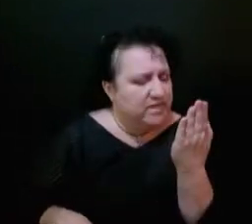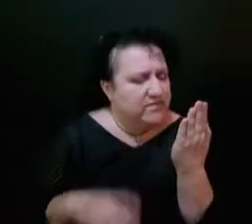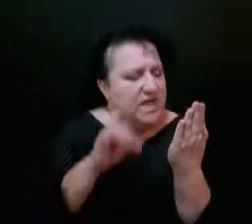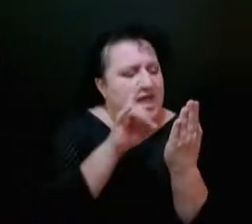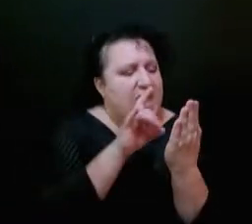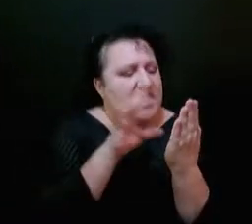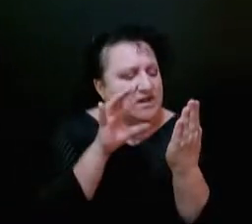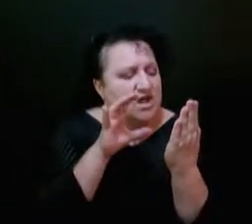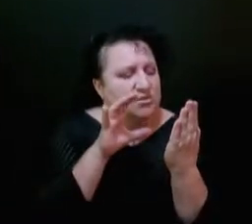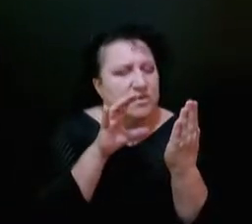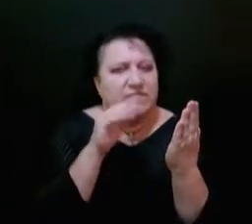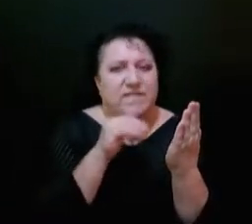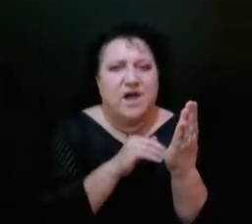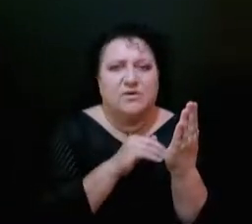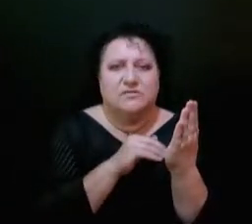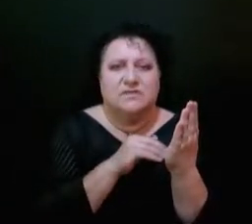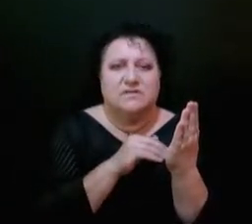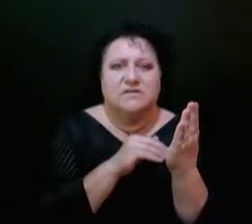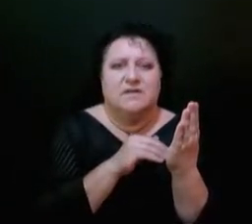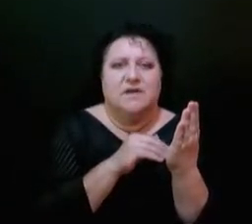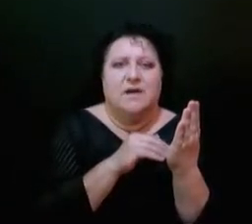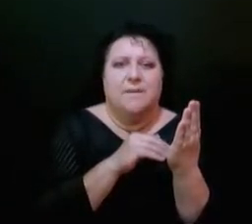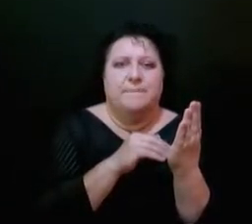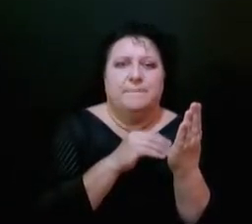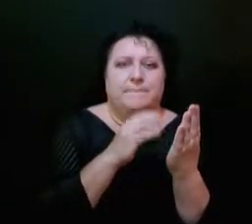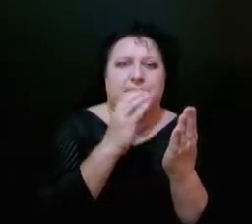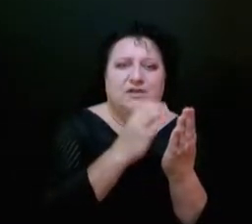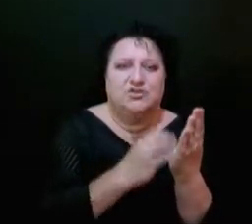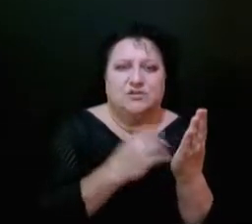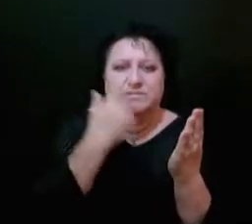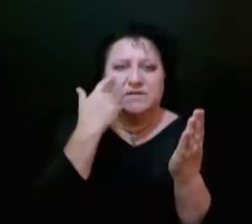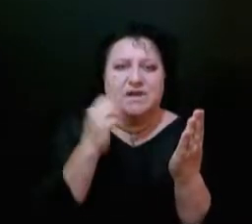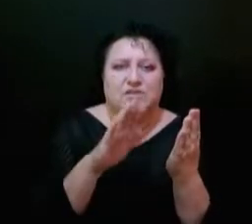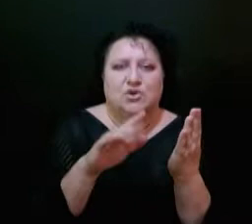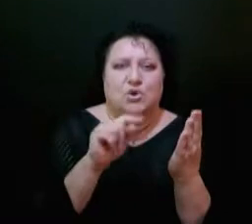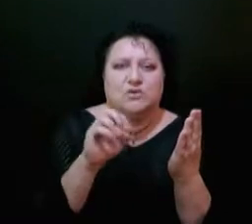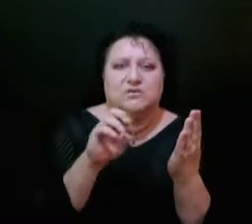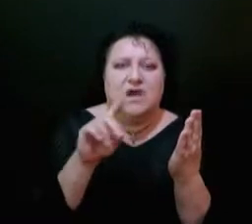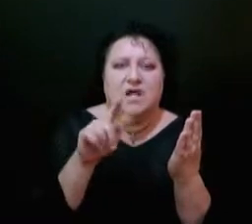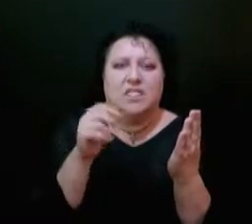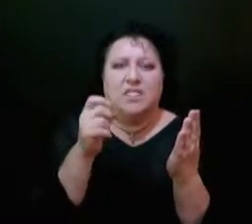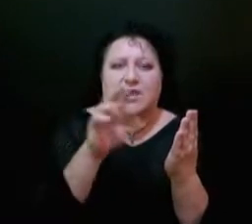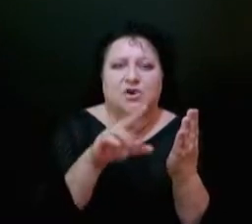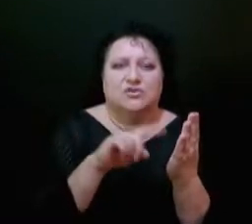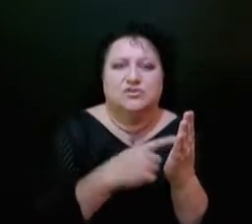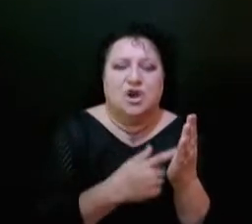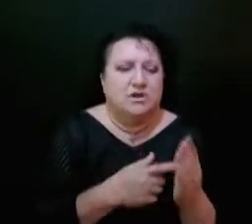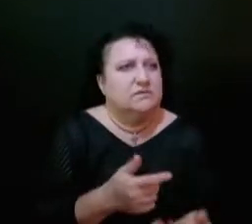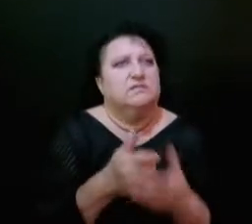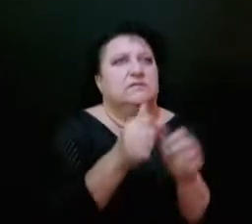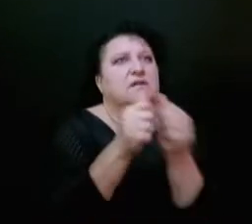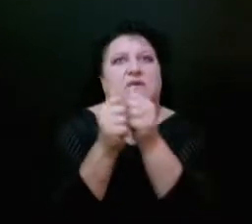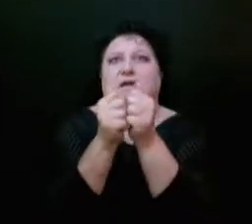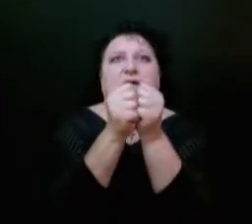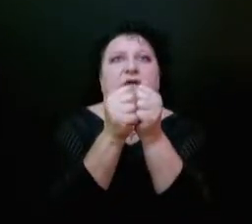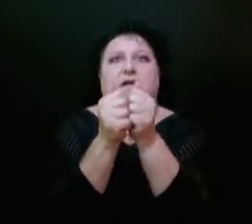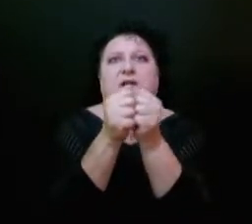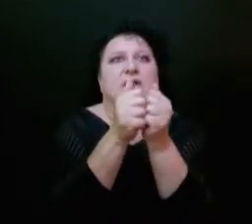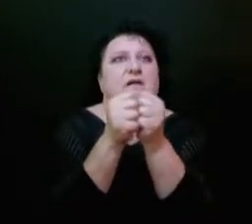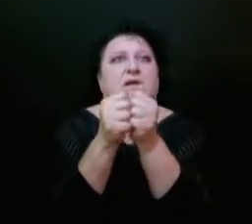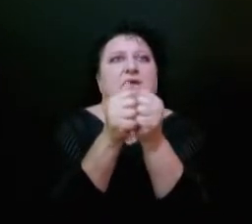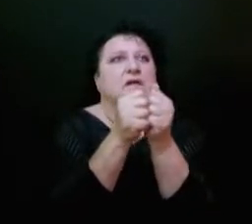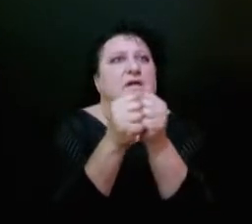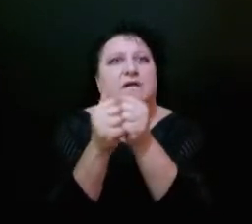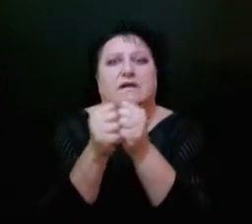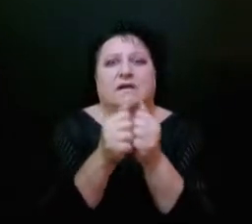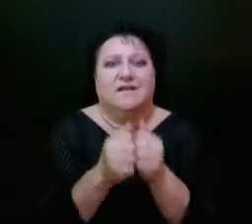800,000 pictures because your toddler has just started snapping, right? And whenever Lucas, and last time I preached, I did not